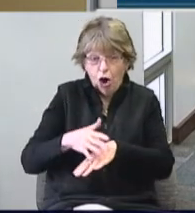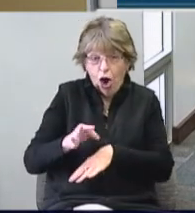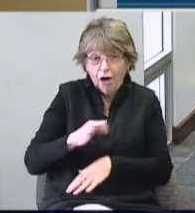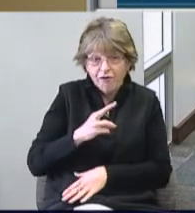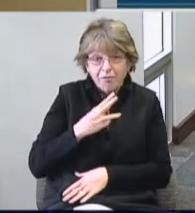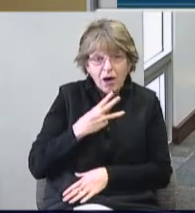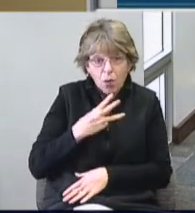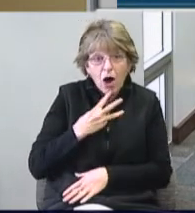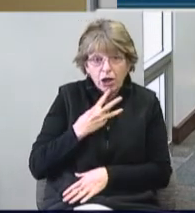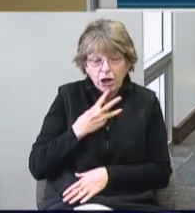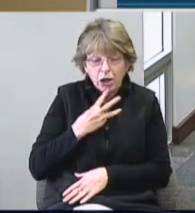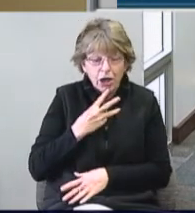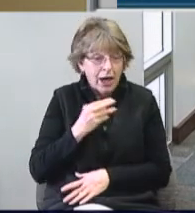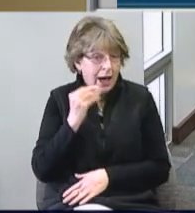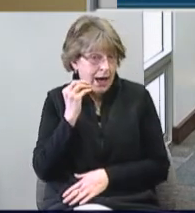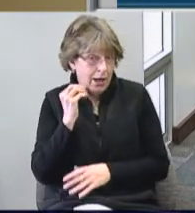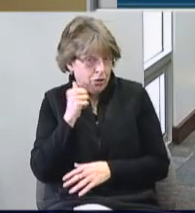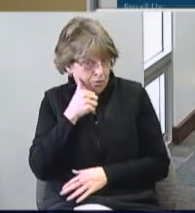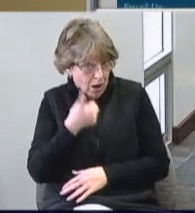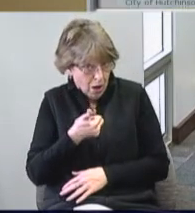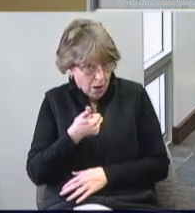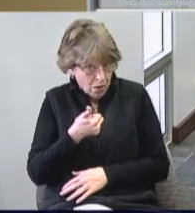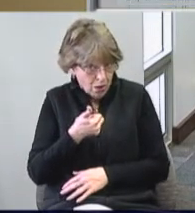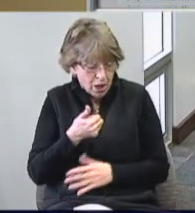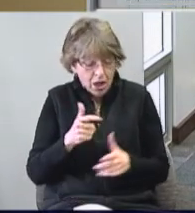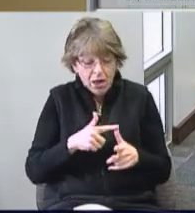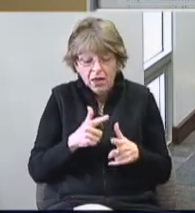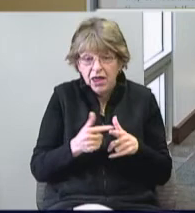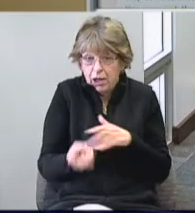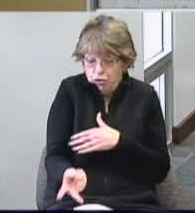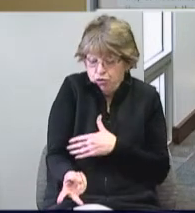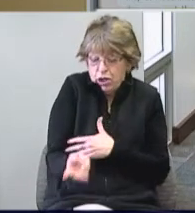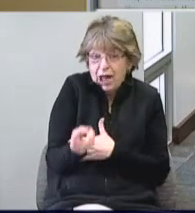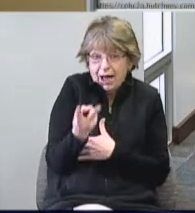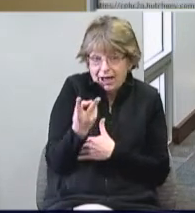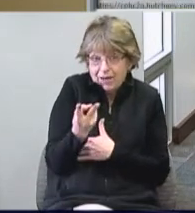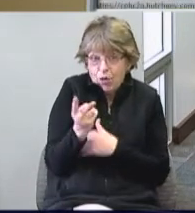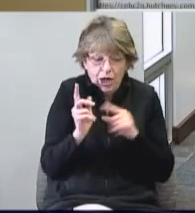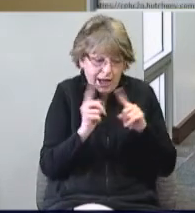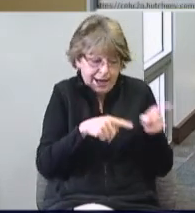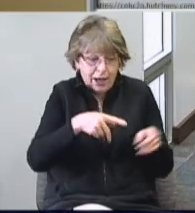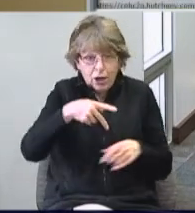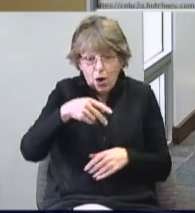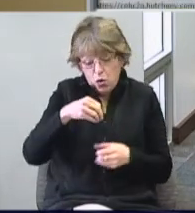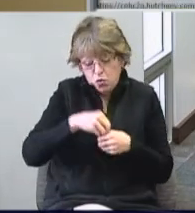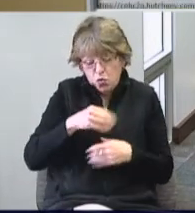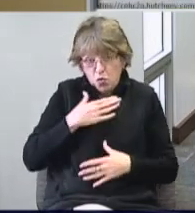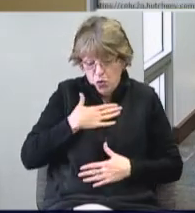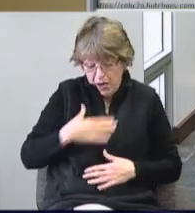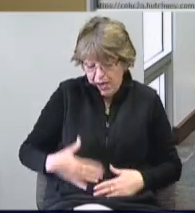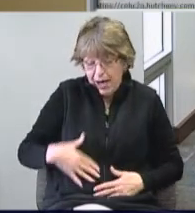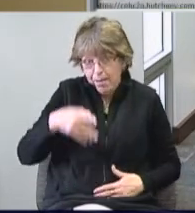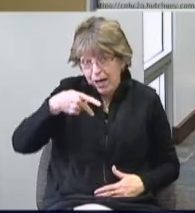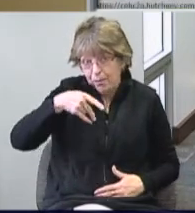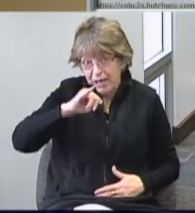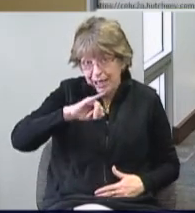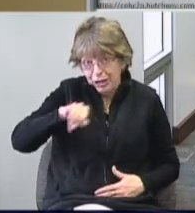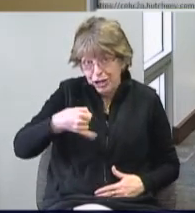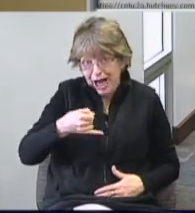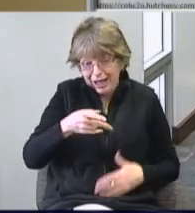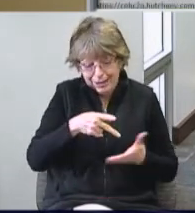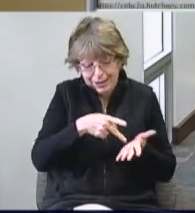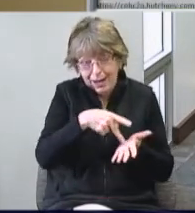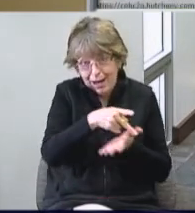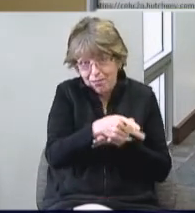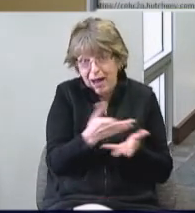and make that payment and they won't come and get me in the morning. I'd show you the auto pay screen, but that'll have my banking information on it, and I